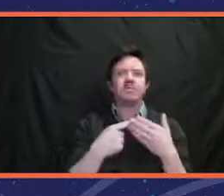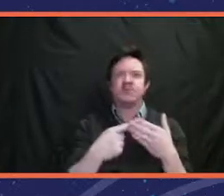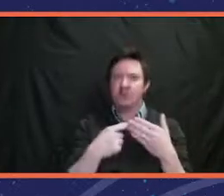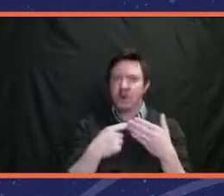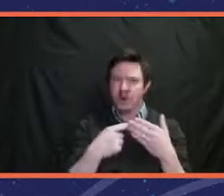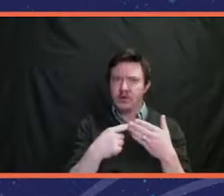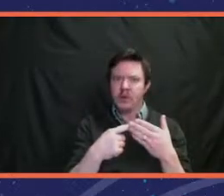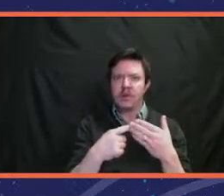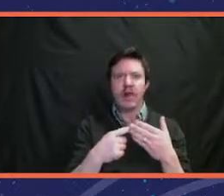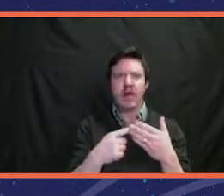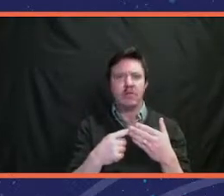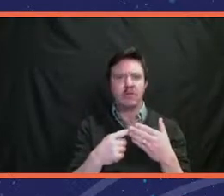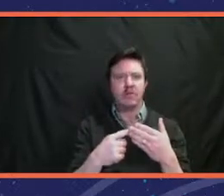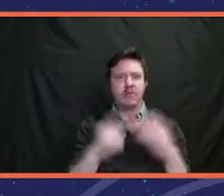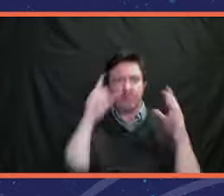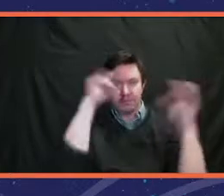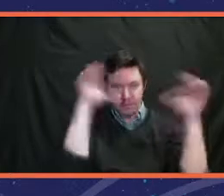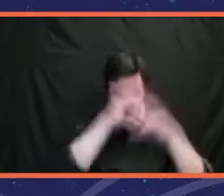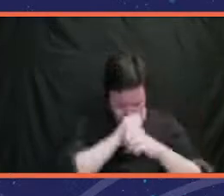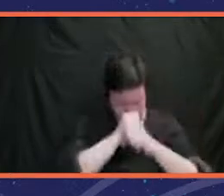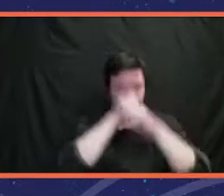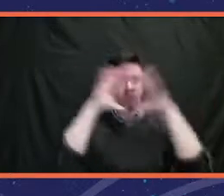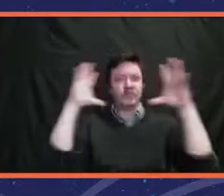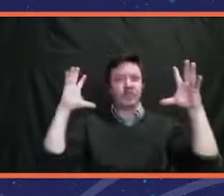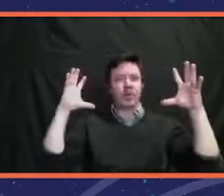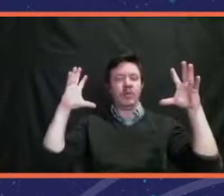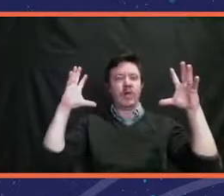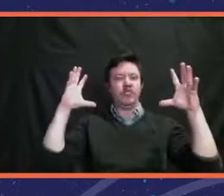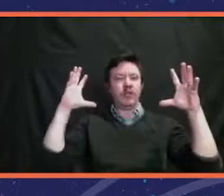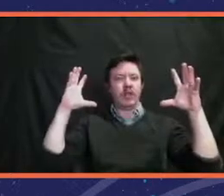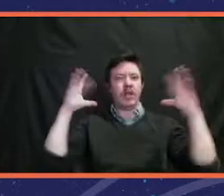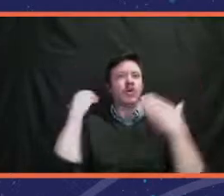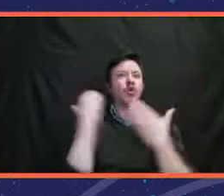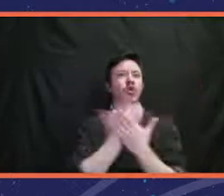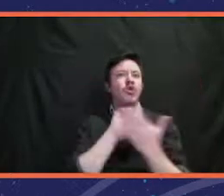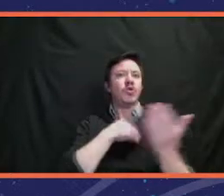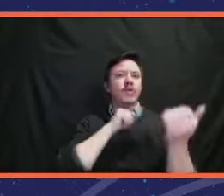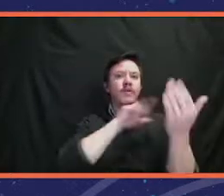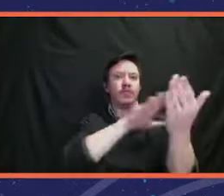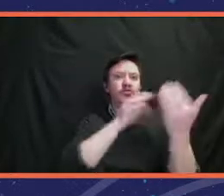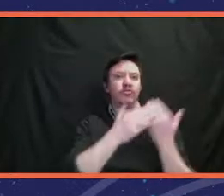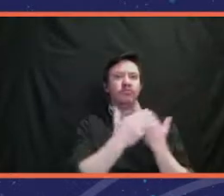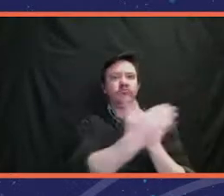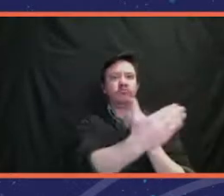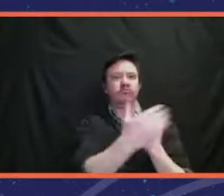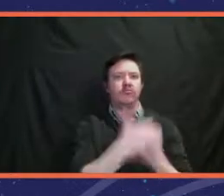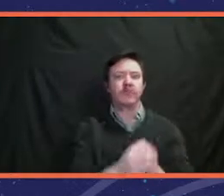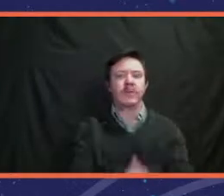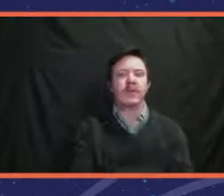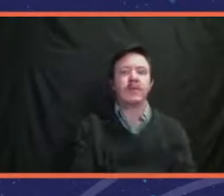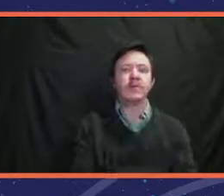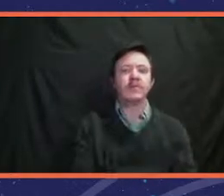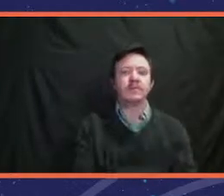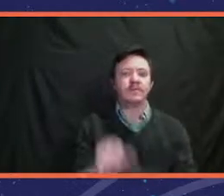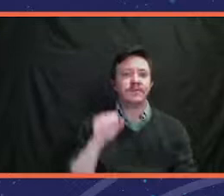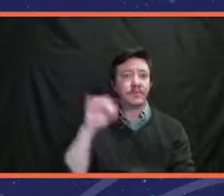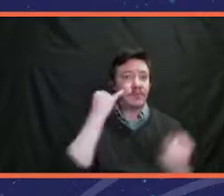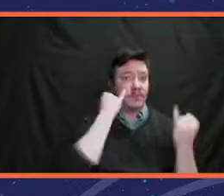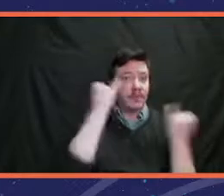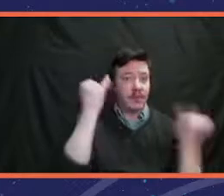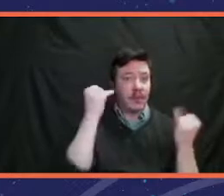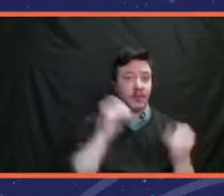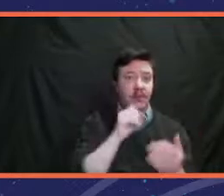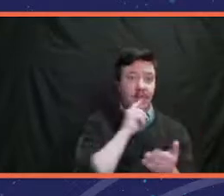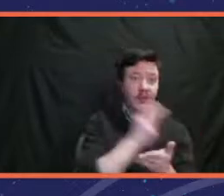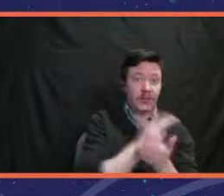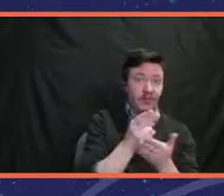reimagining a new future. So if imagination is real,